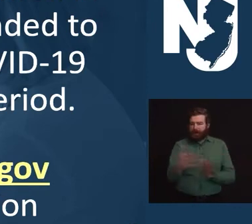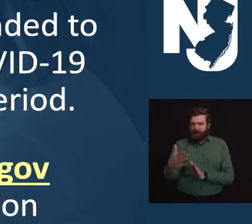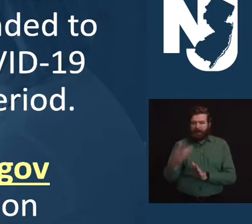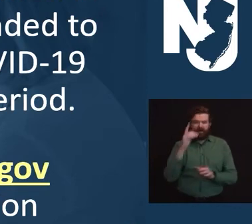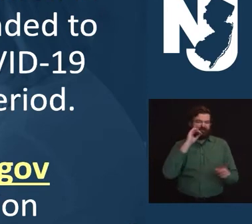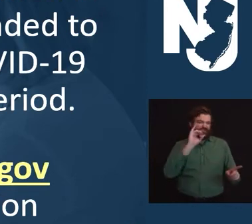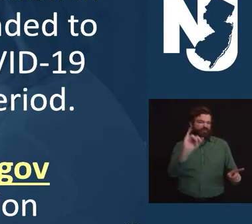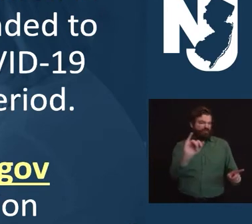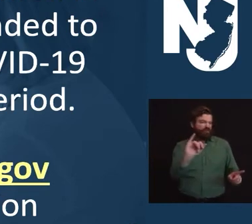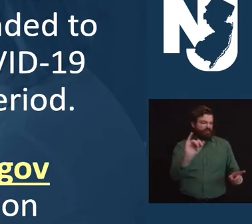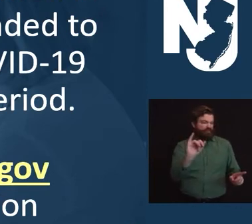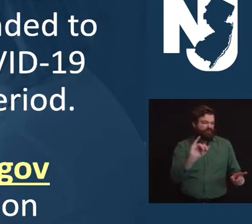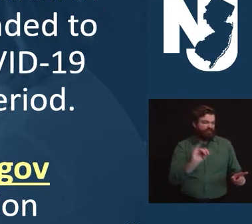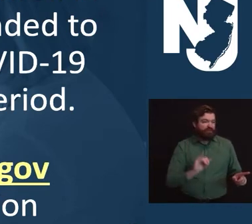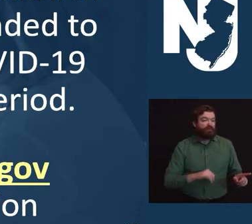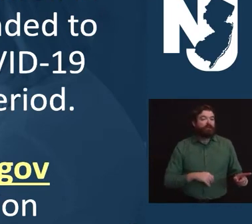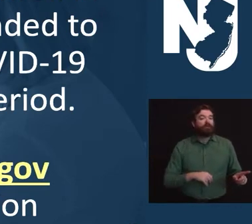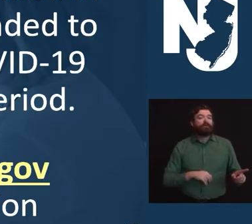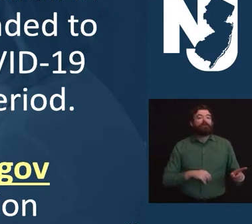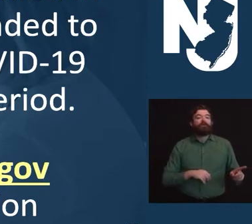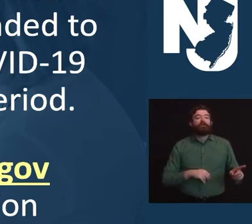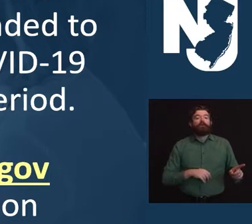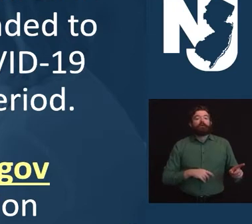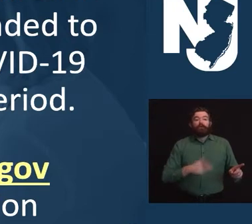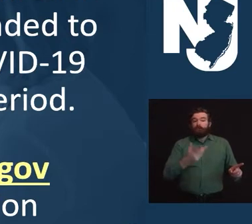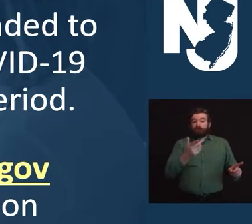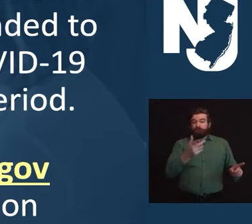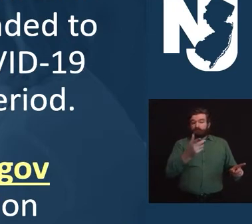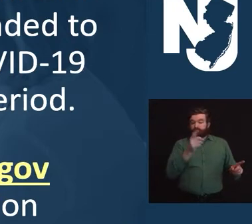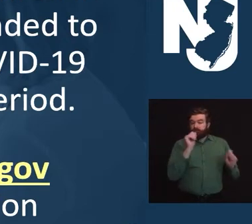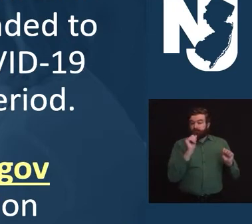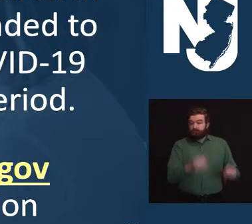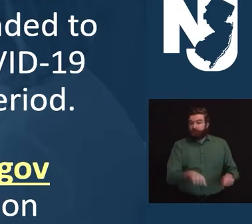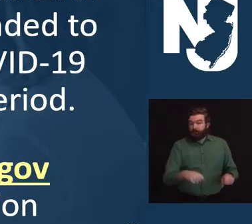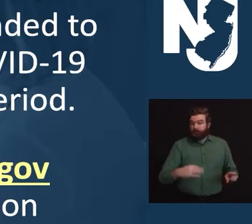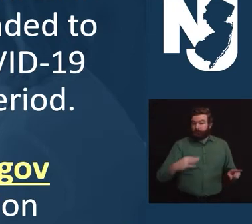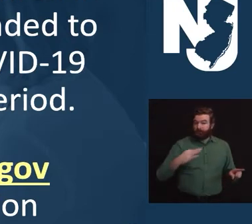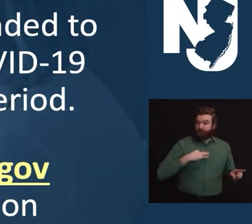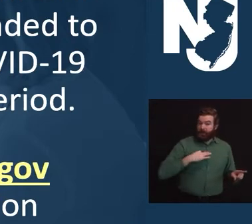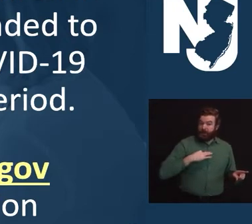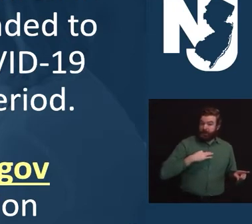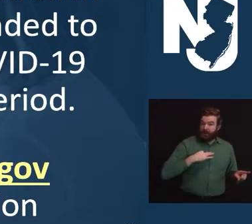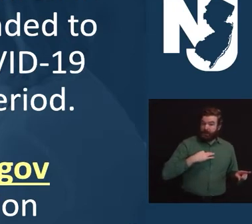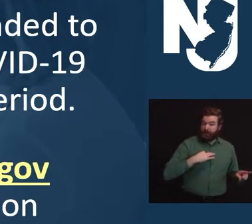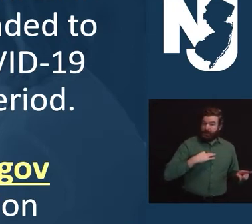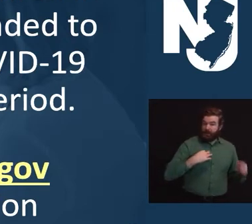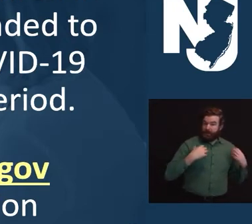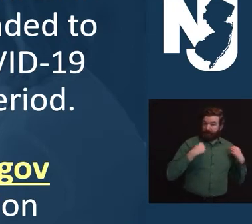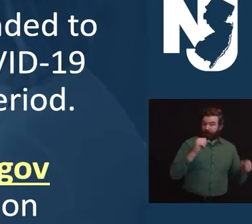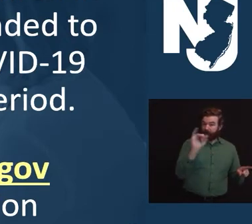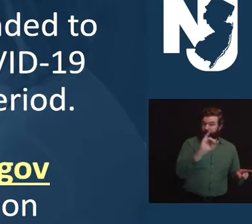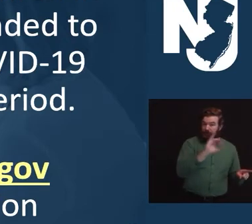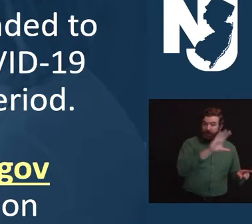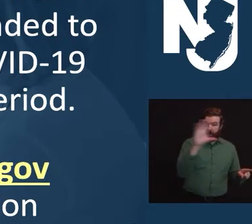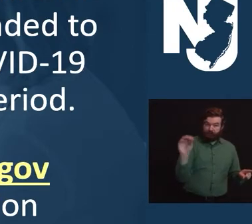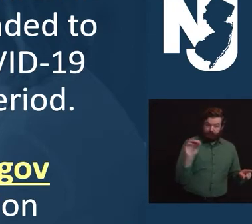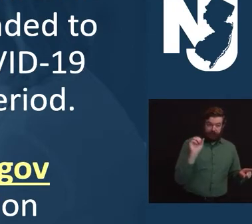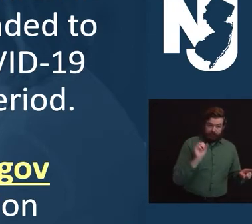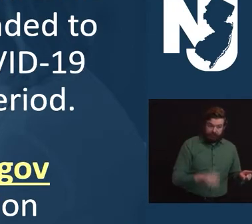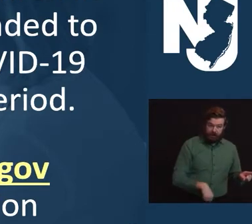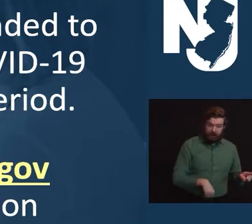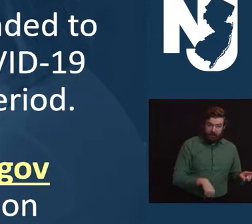getcovered.nj.gov or directly from a health insurance carrier through a COVID-19 special enrollment period that will run through